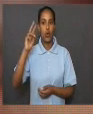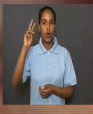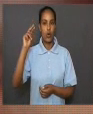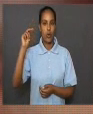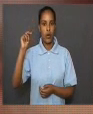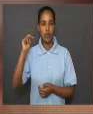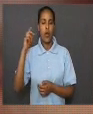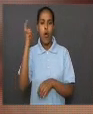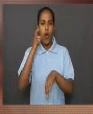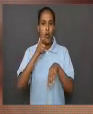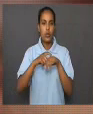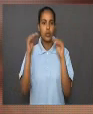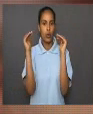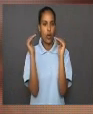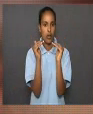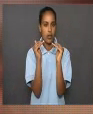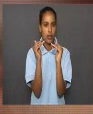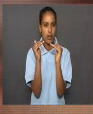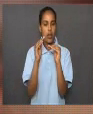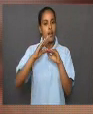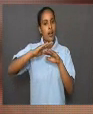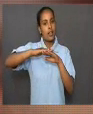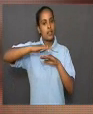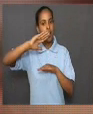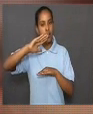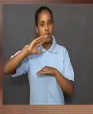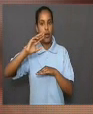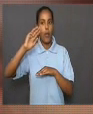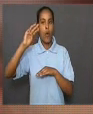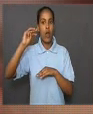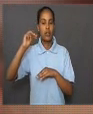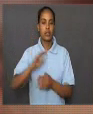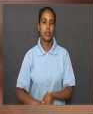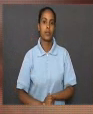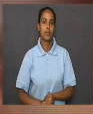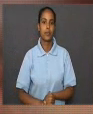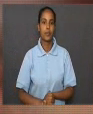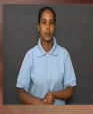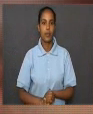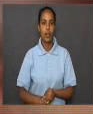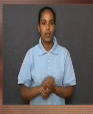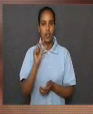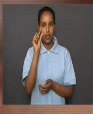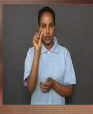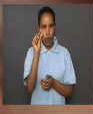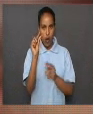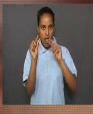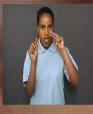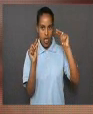Normality is always equal to or greater than molarity. The small